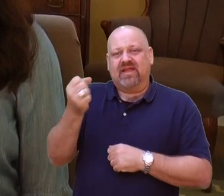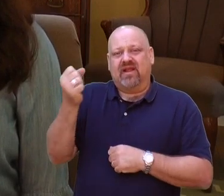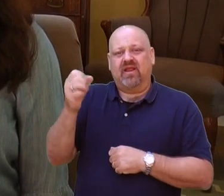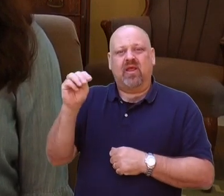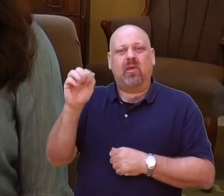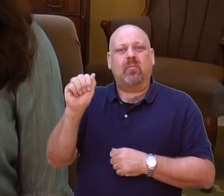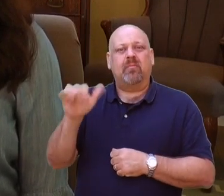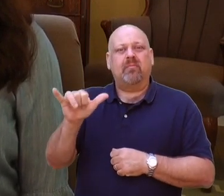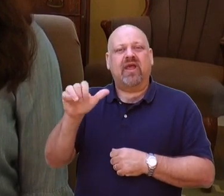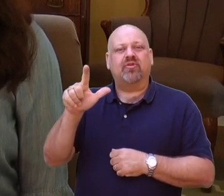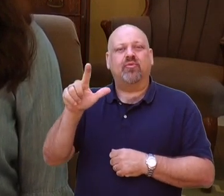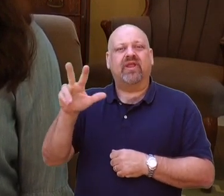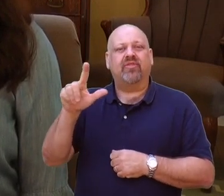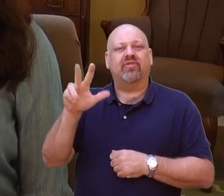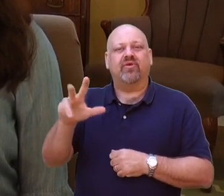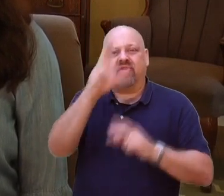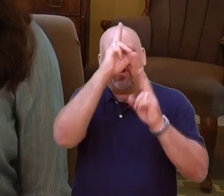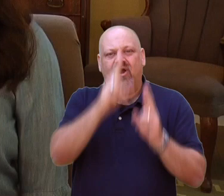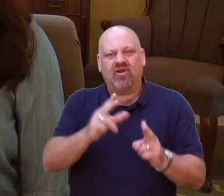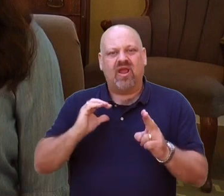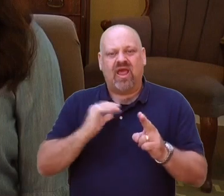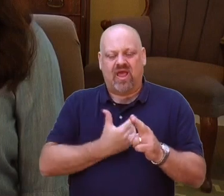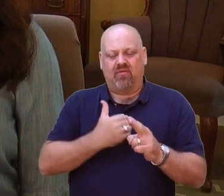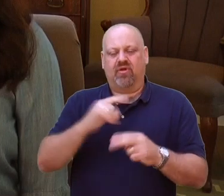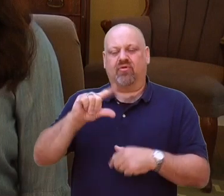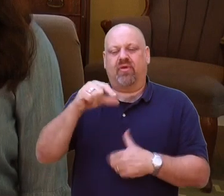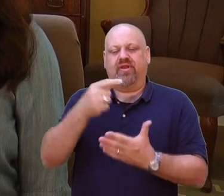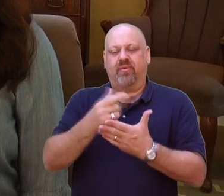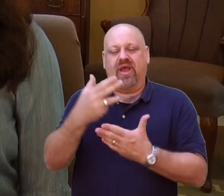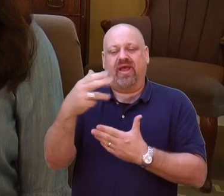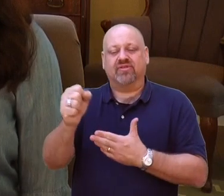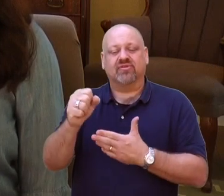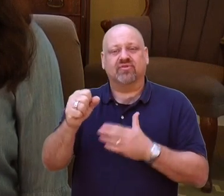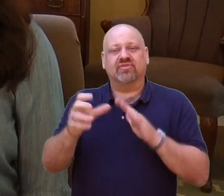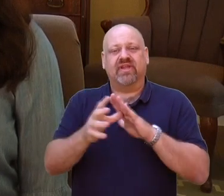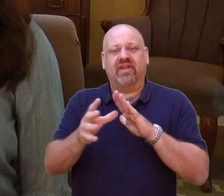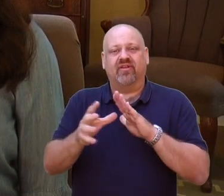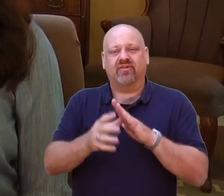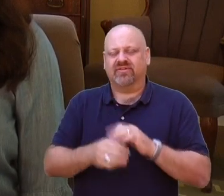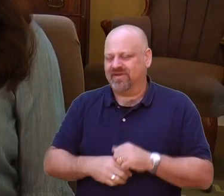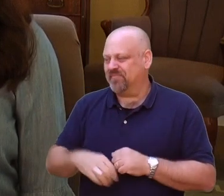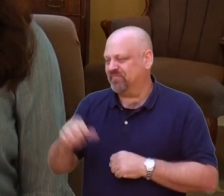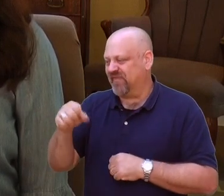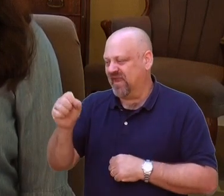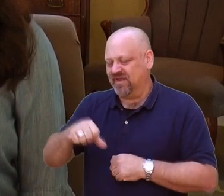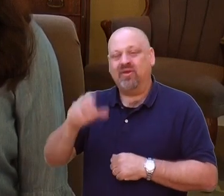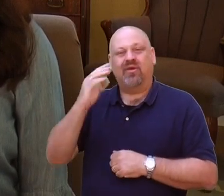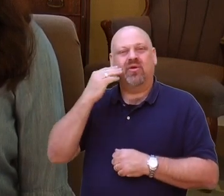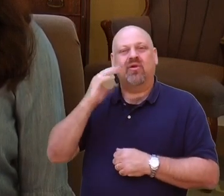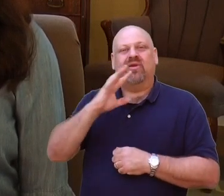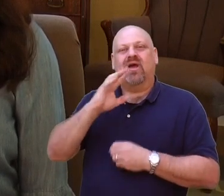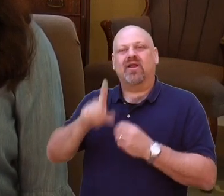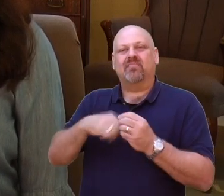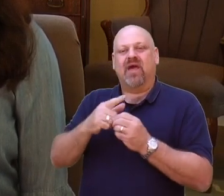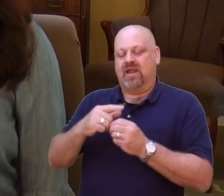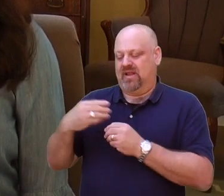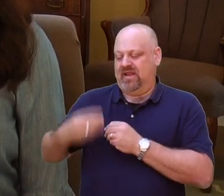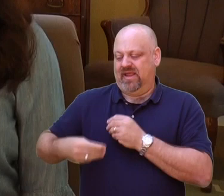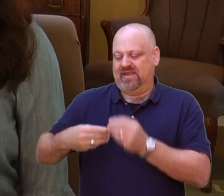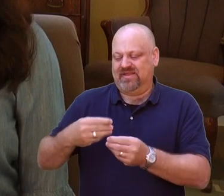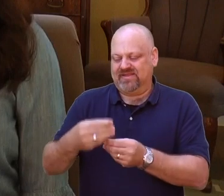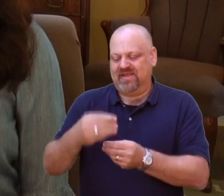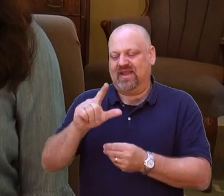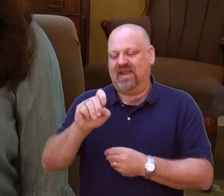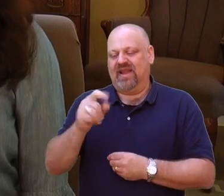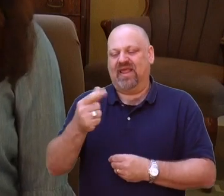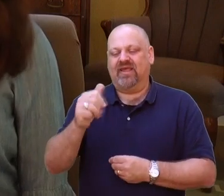parking lot of Radiant Life Church, where we'll leave at 10:30 a.m. on Saturday, May 23rd, to honor our graduating high